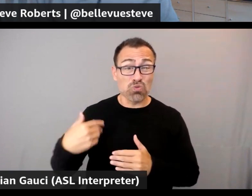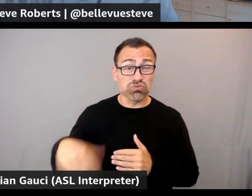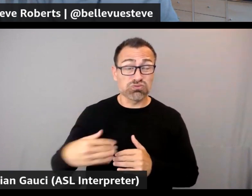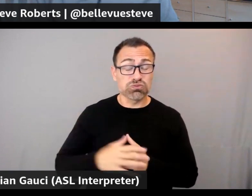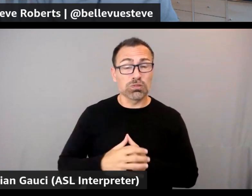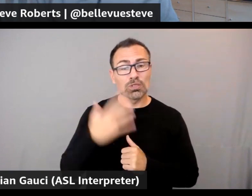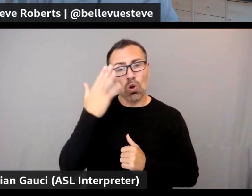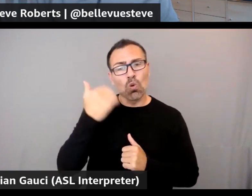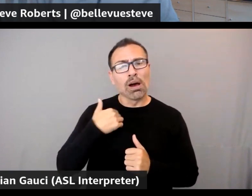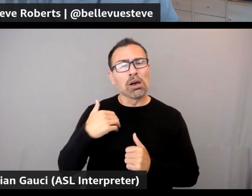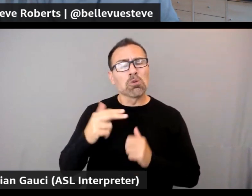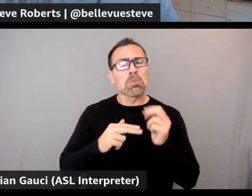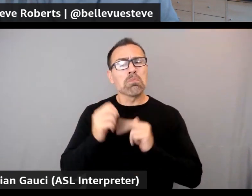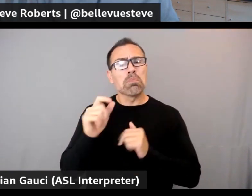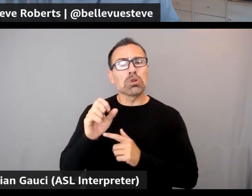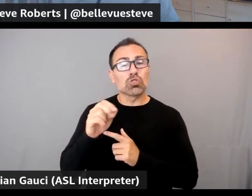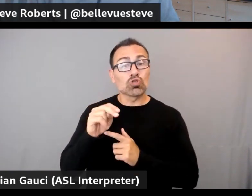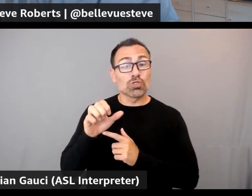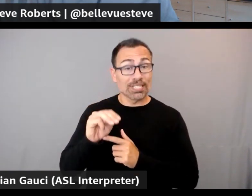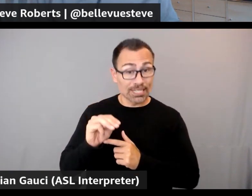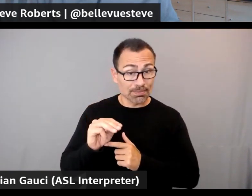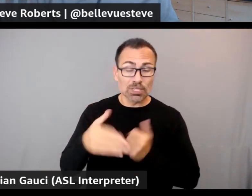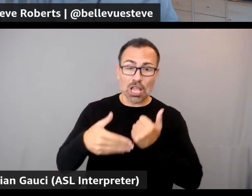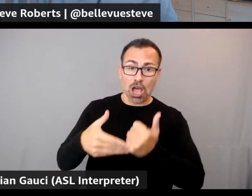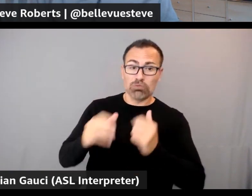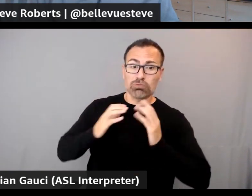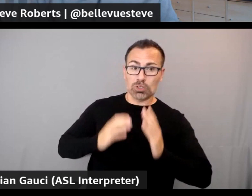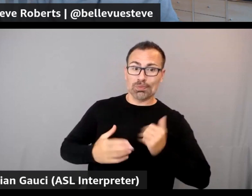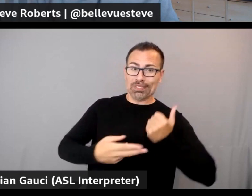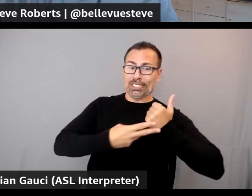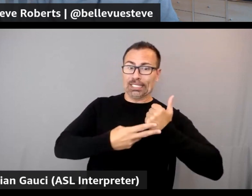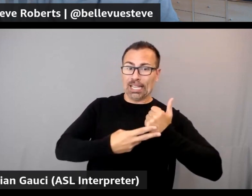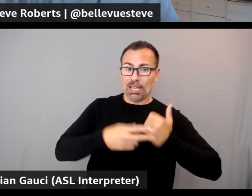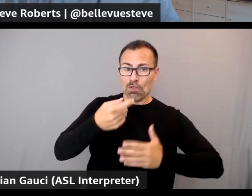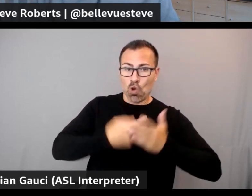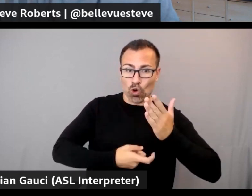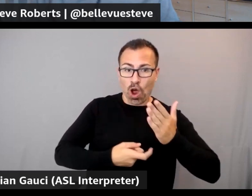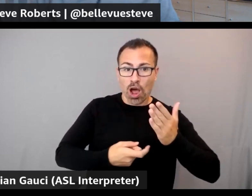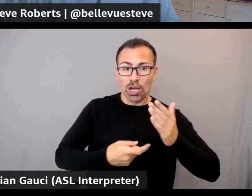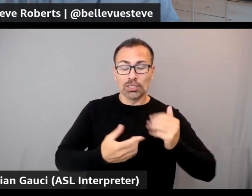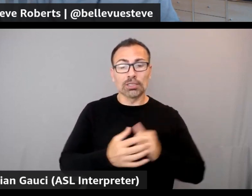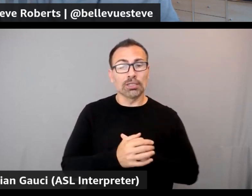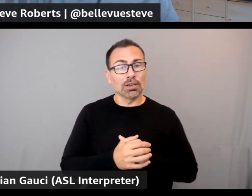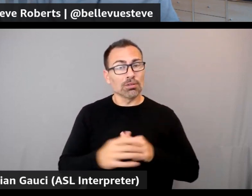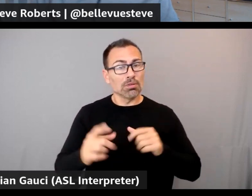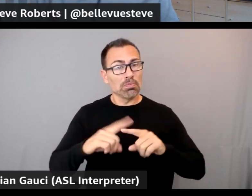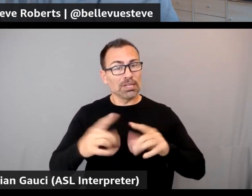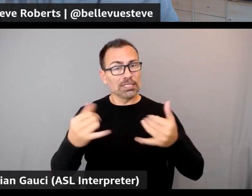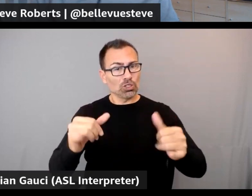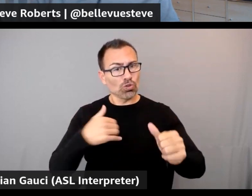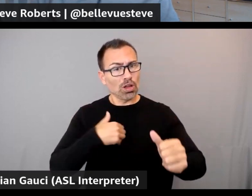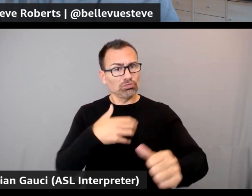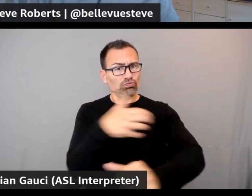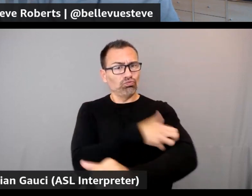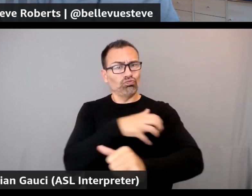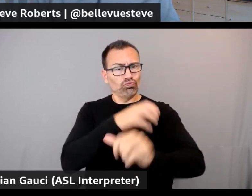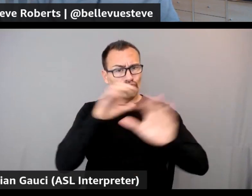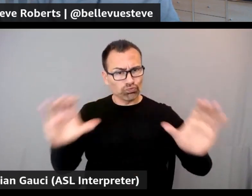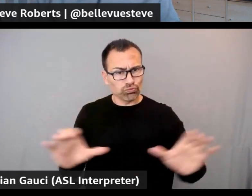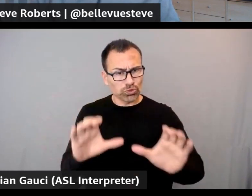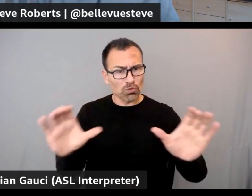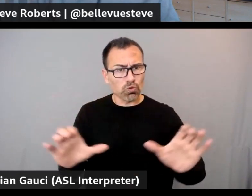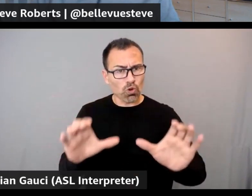is to help customers save on costs, still have the performance, actually exceed the performance in many cases of